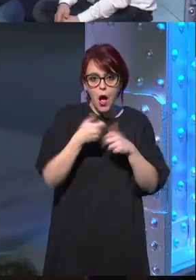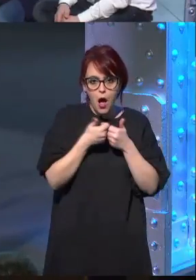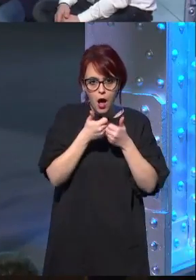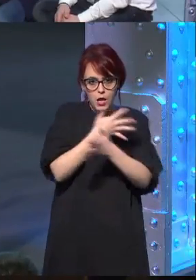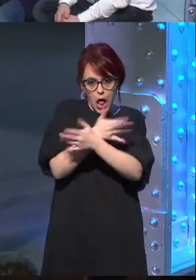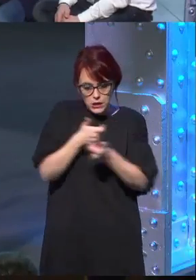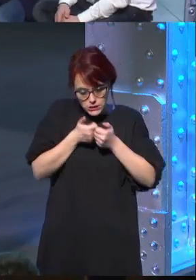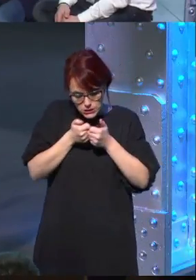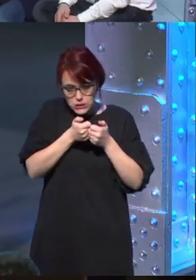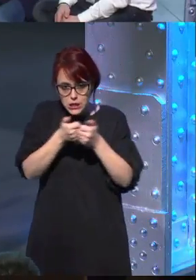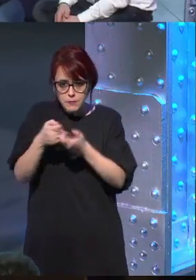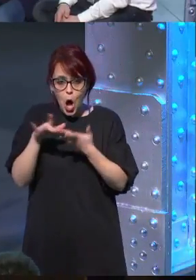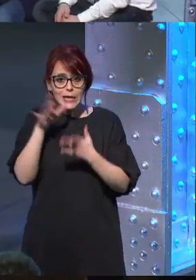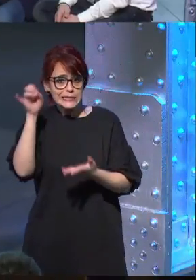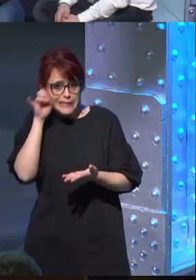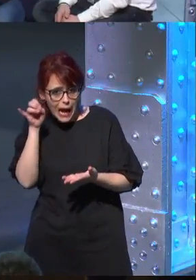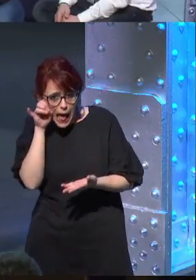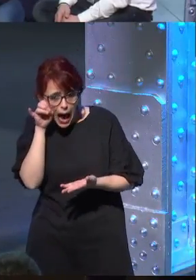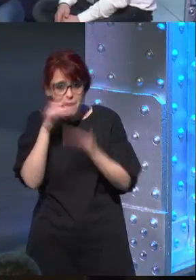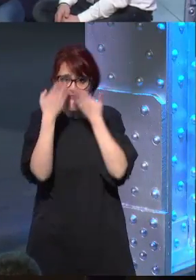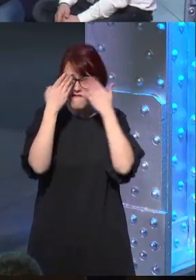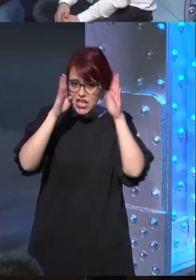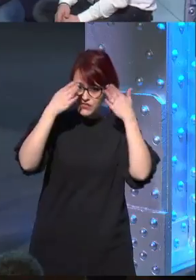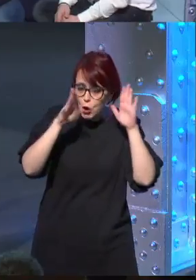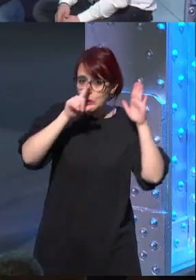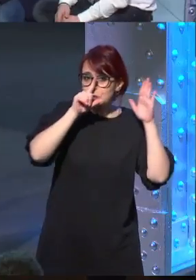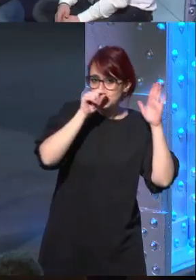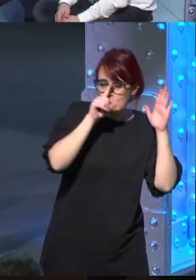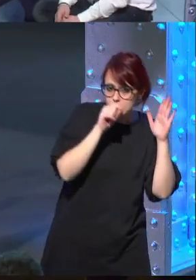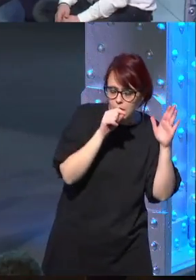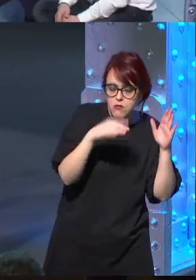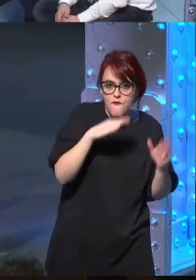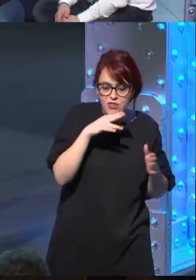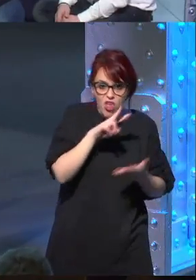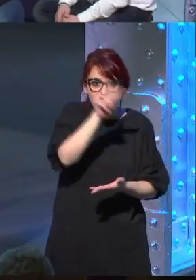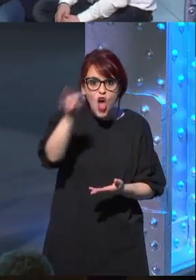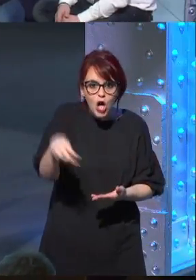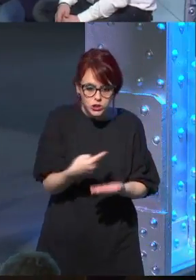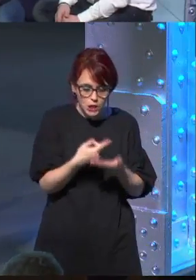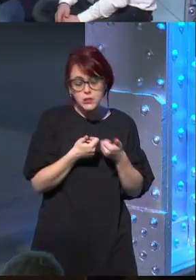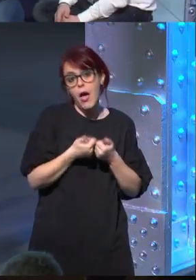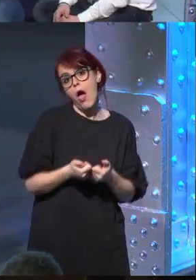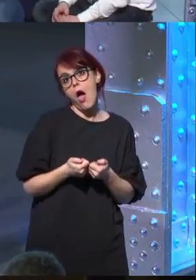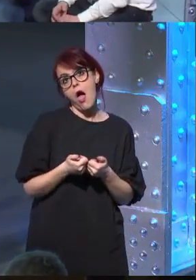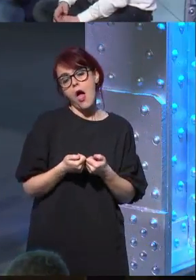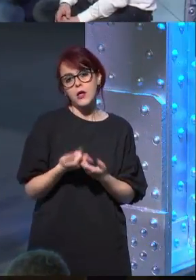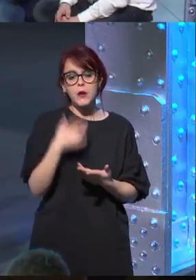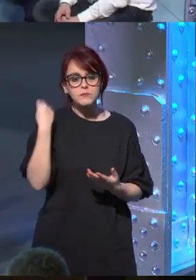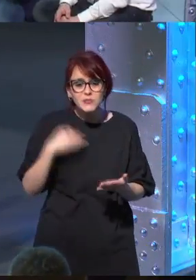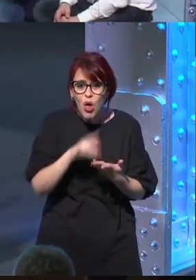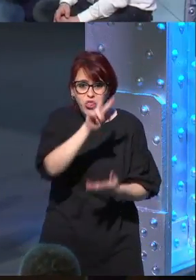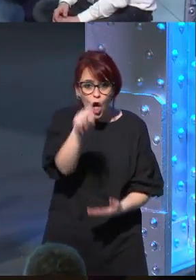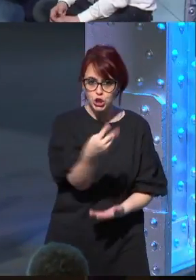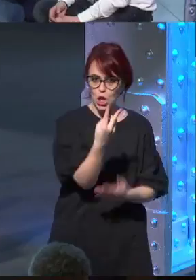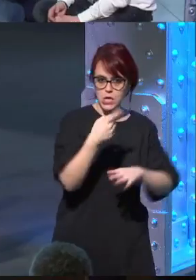I realized recently that I had wasted 2 hours checking my Instagram account, Facebook, Twitter, and playing Candy